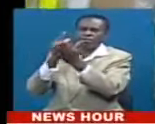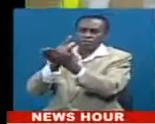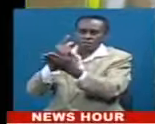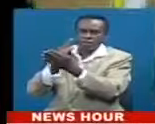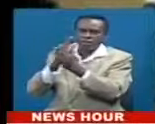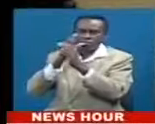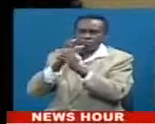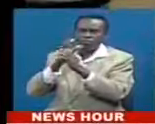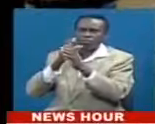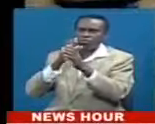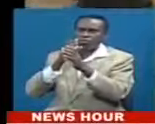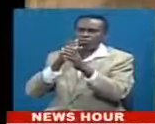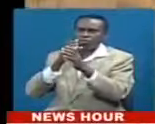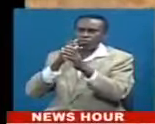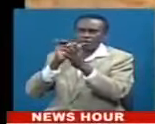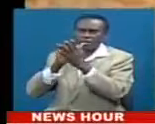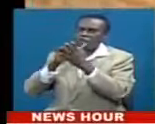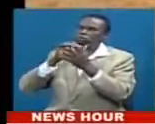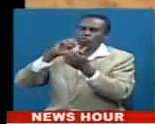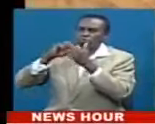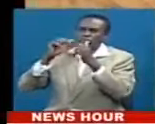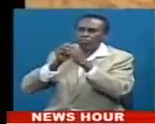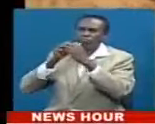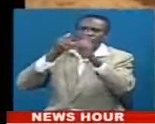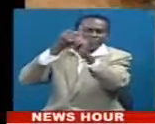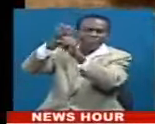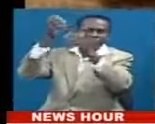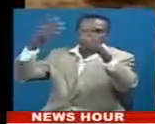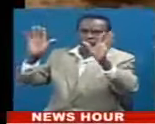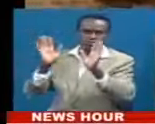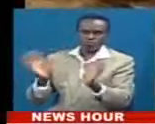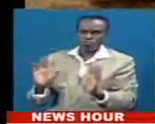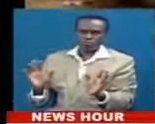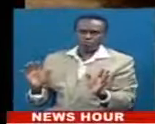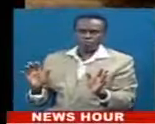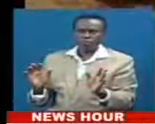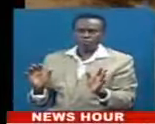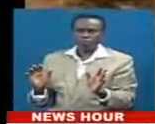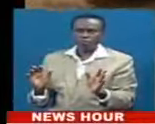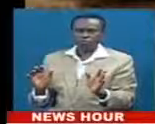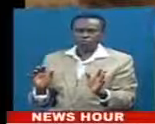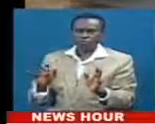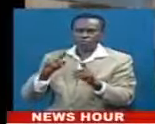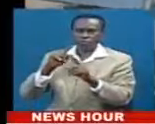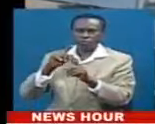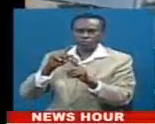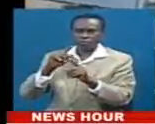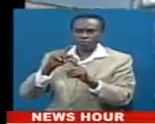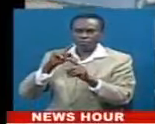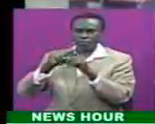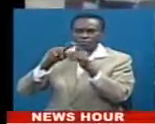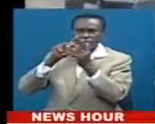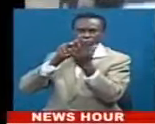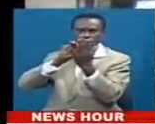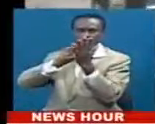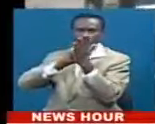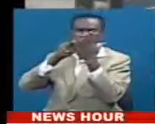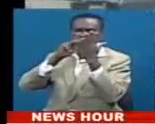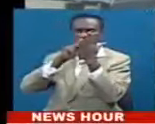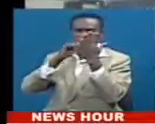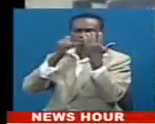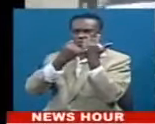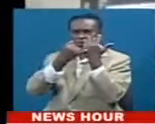So far, no injuries have been recorded in the course of the project. Mr. Udavia Singh is the project manager for